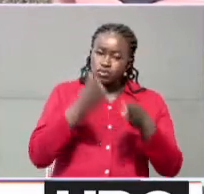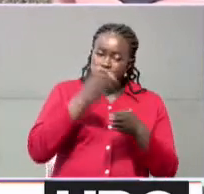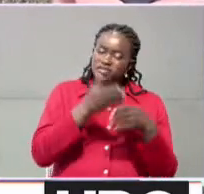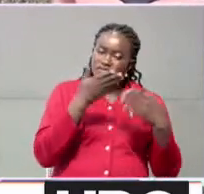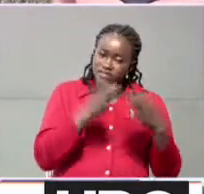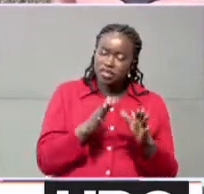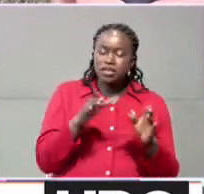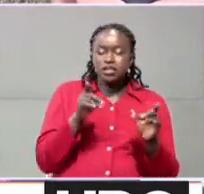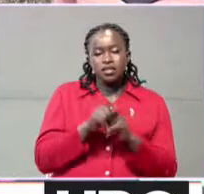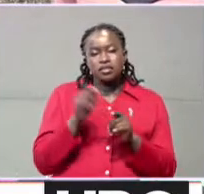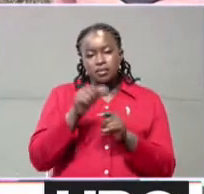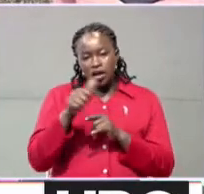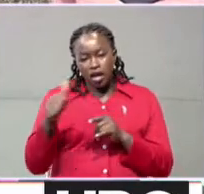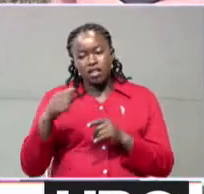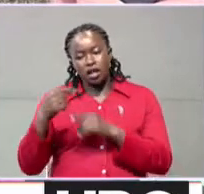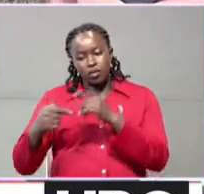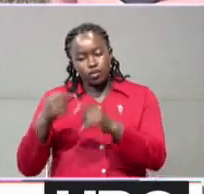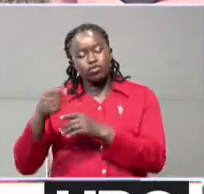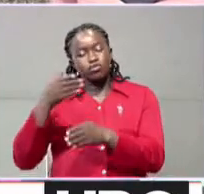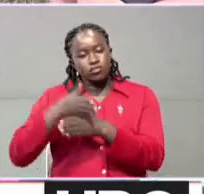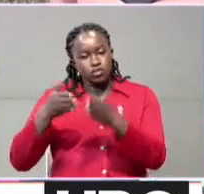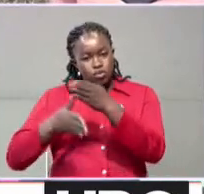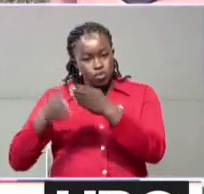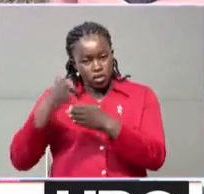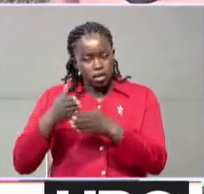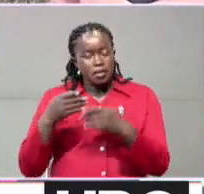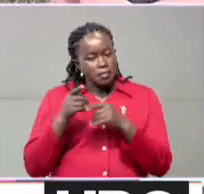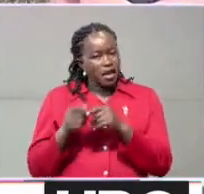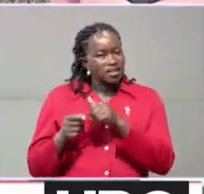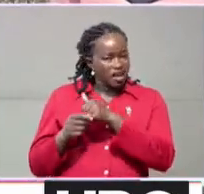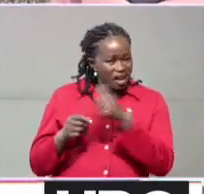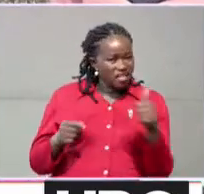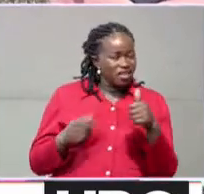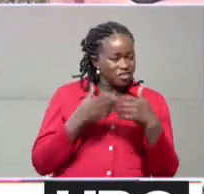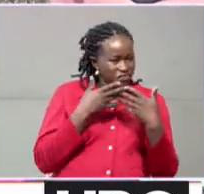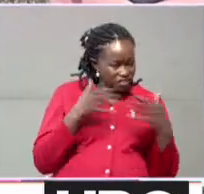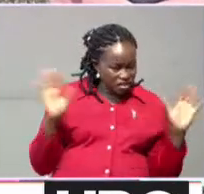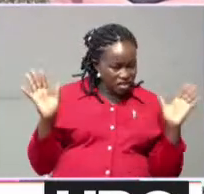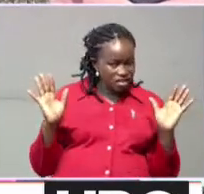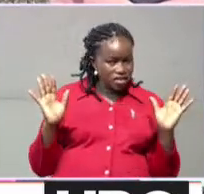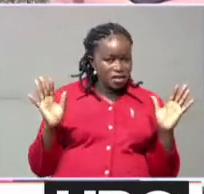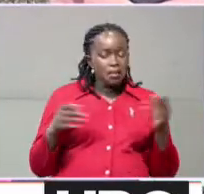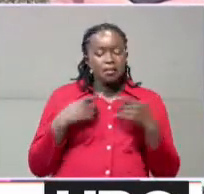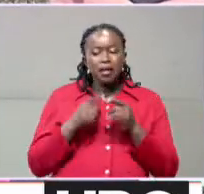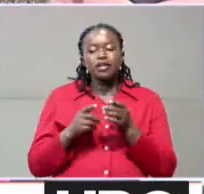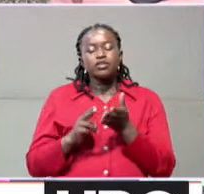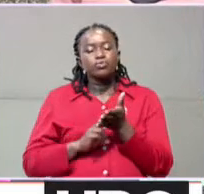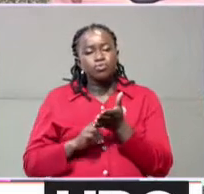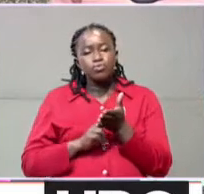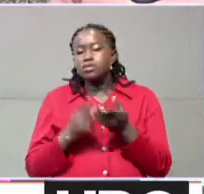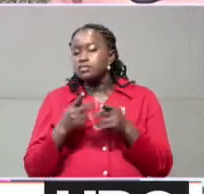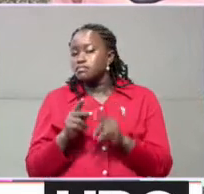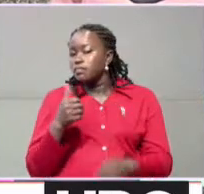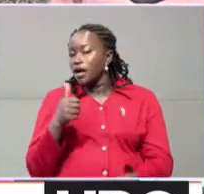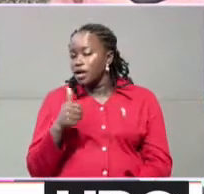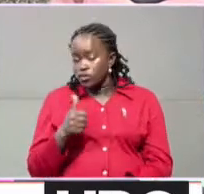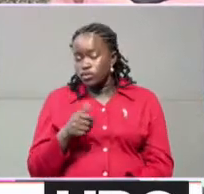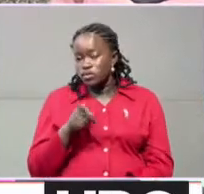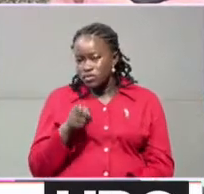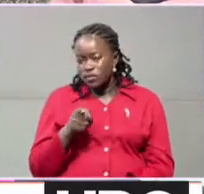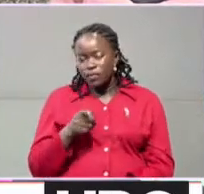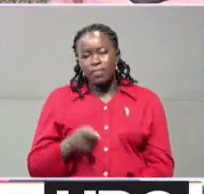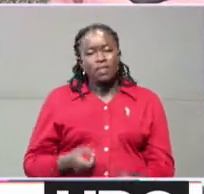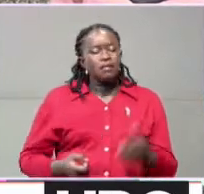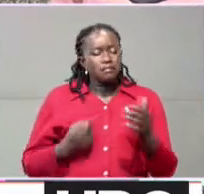are still underway but those which are already completed and not yet being utilized is causing a